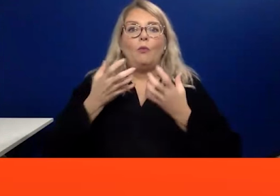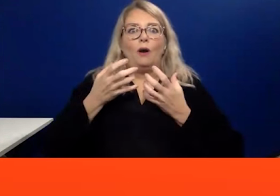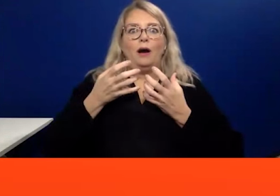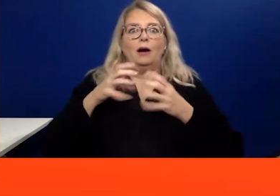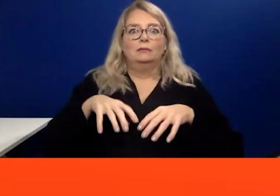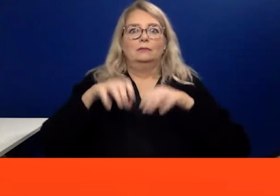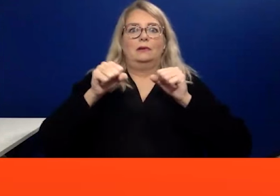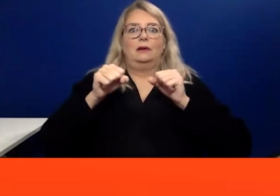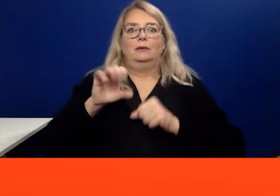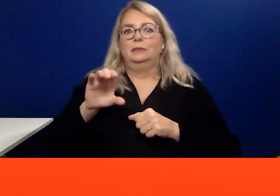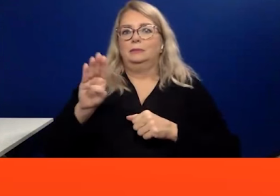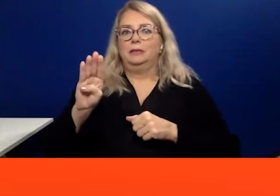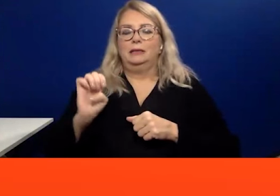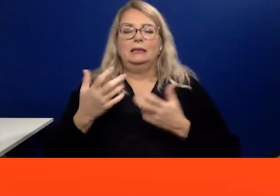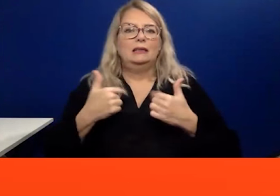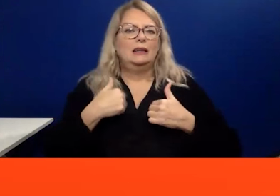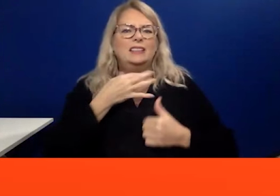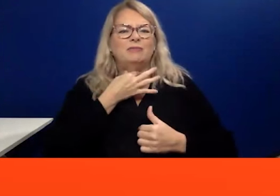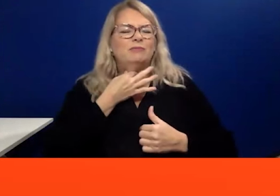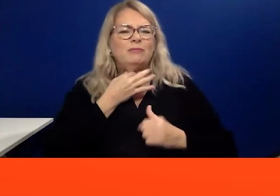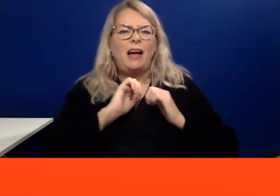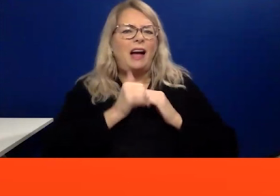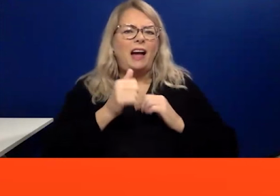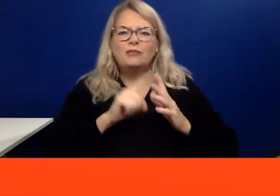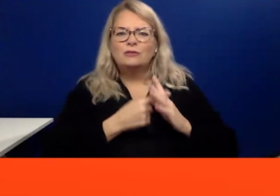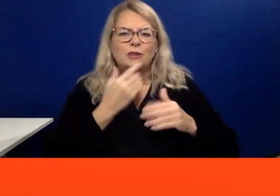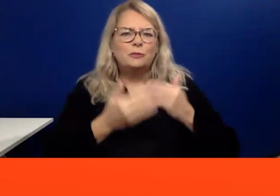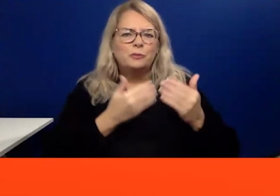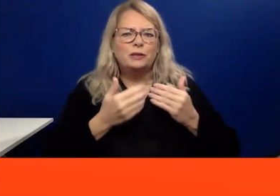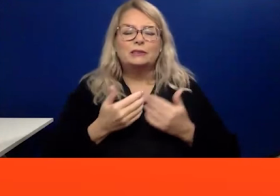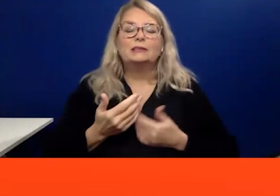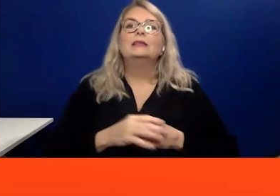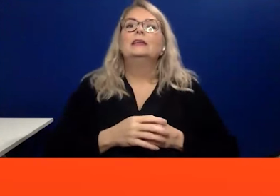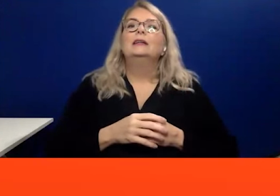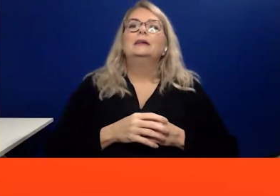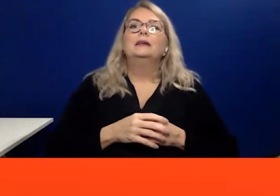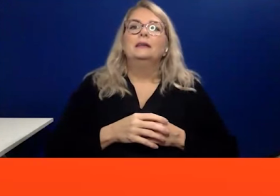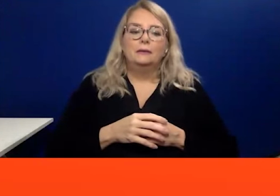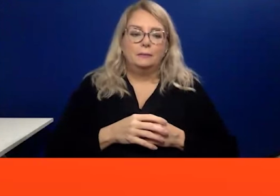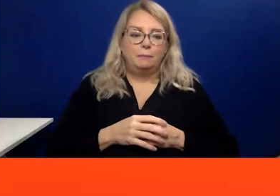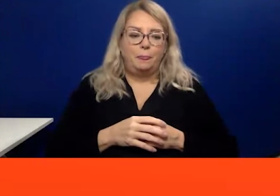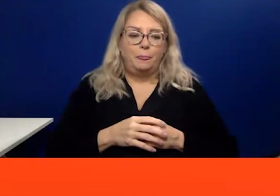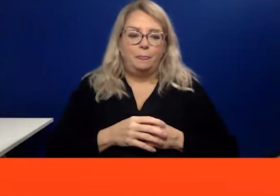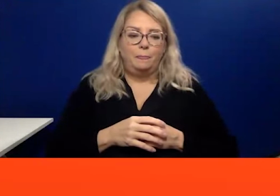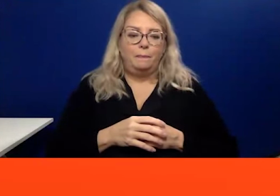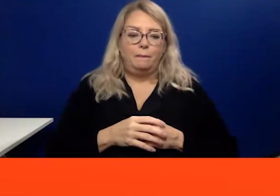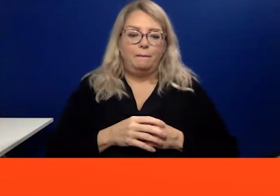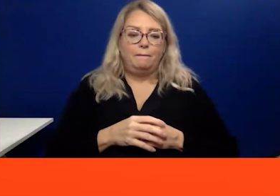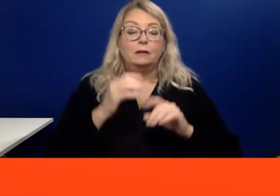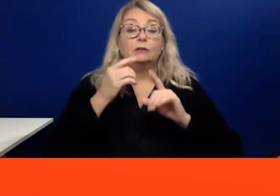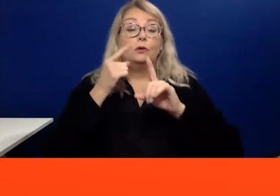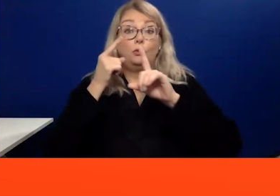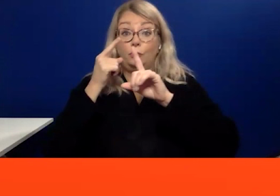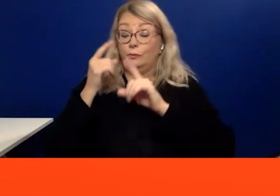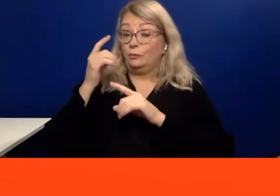just curious how to start the process. Yeah, and go ahead. Your existing SLOs and objectives. Yeah.